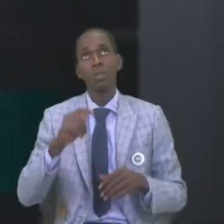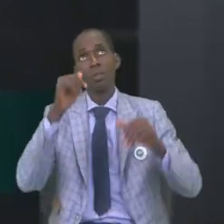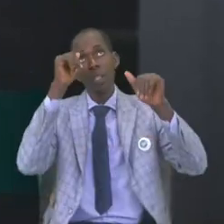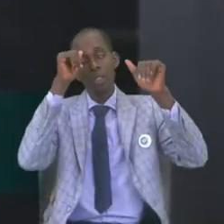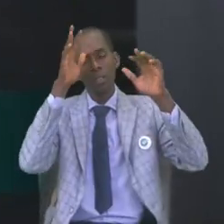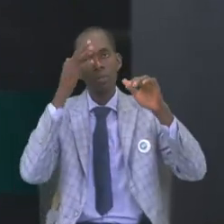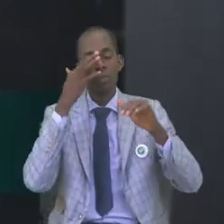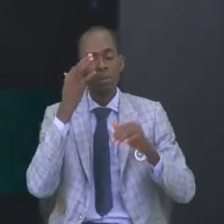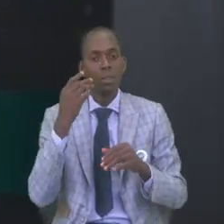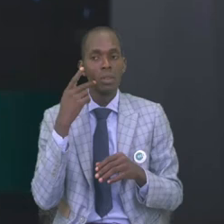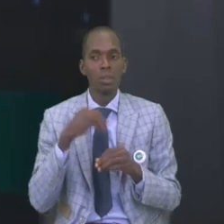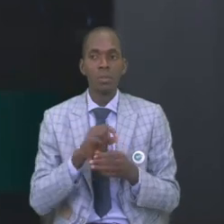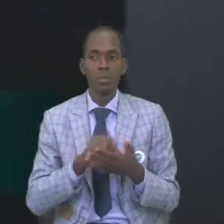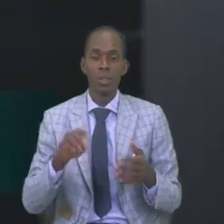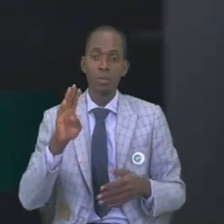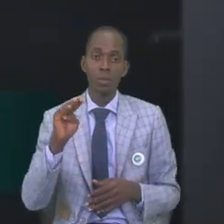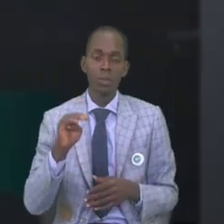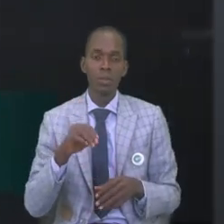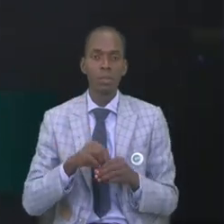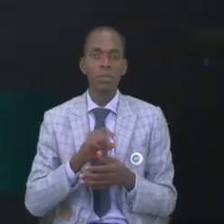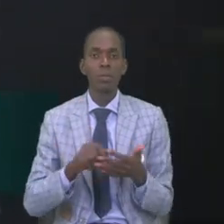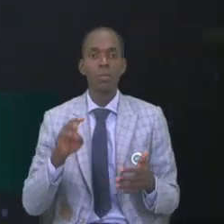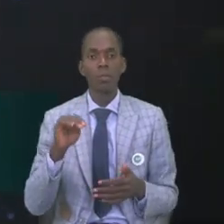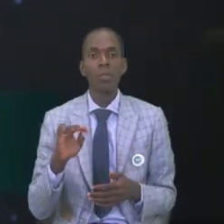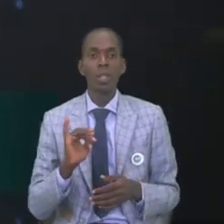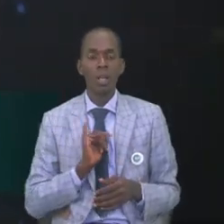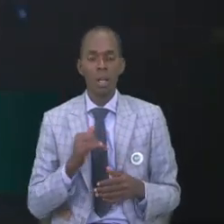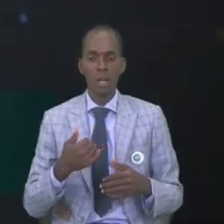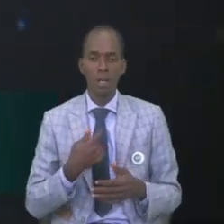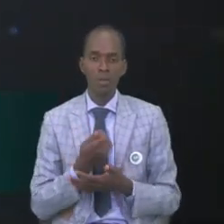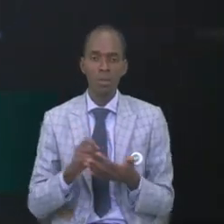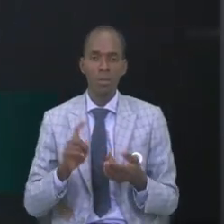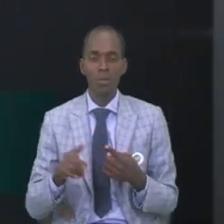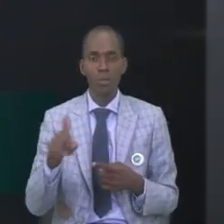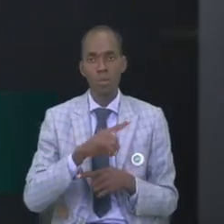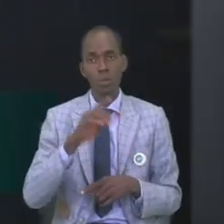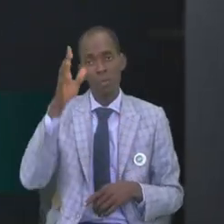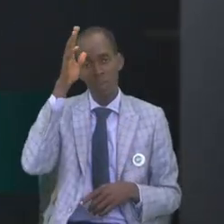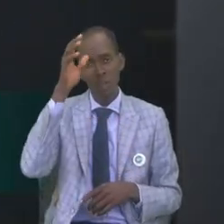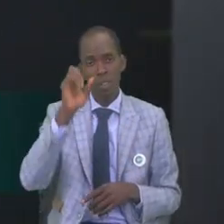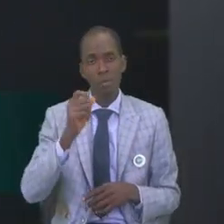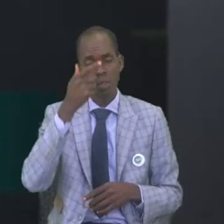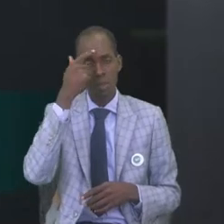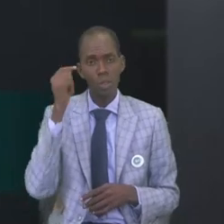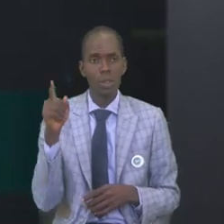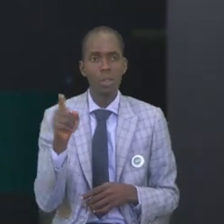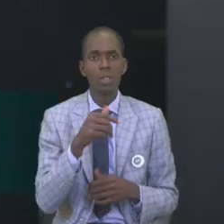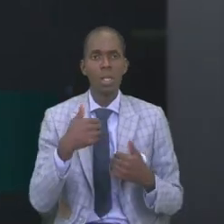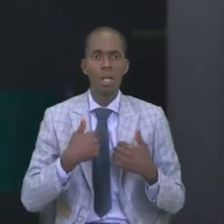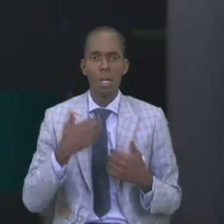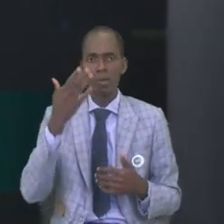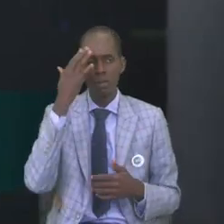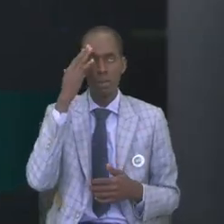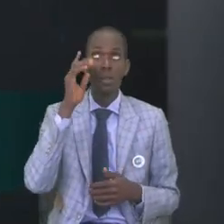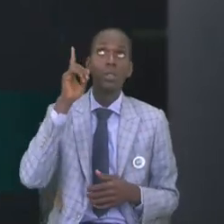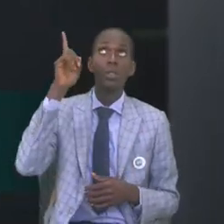Father. Verse 14. In verse 14, I have written unto you, fathers, because ye have known him